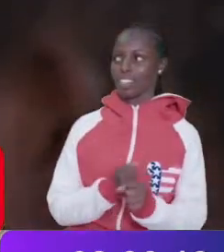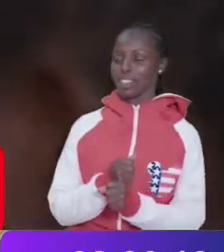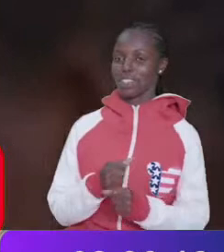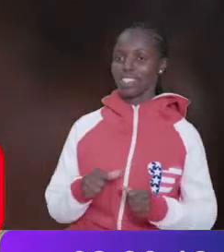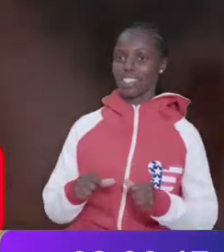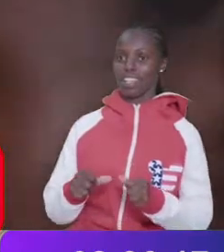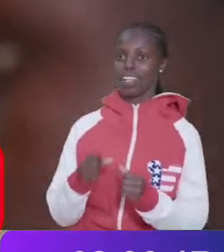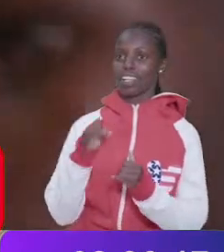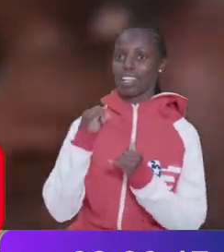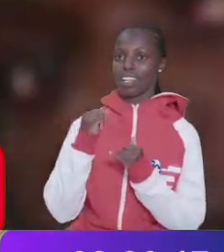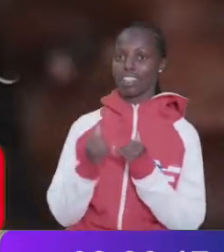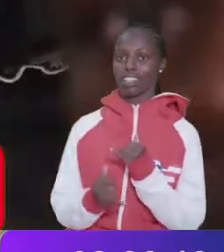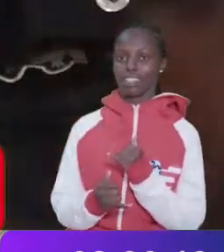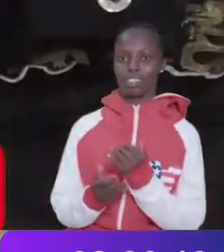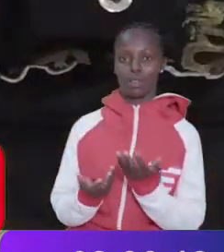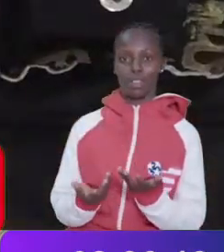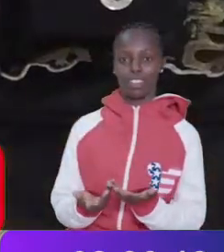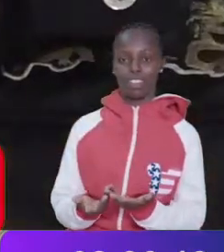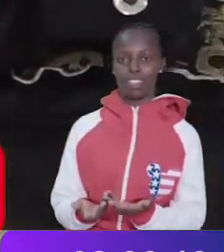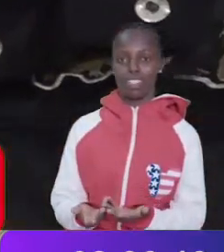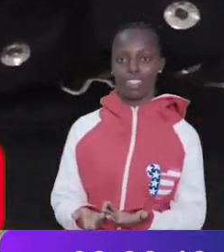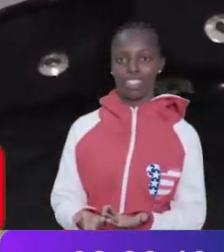Amen.